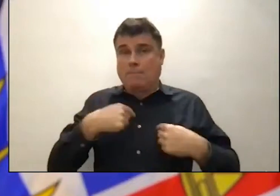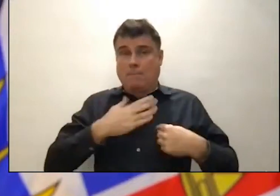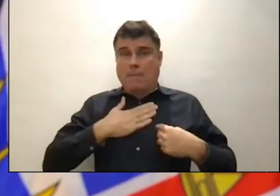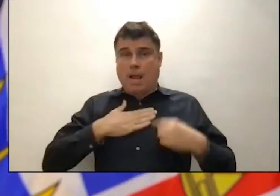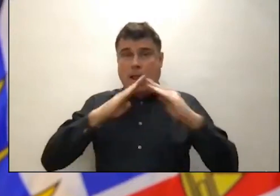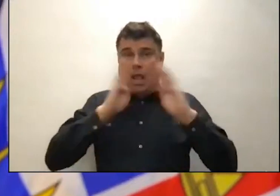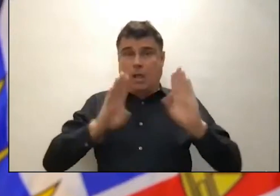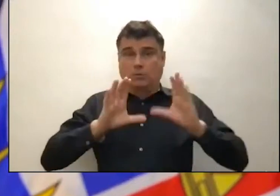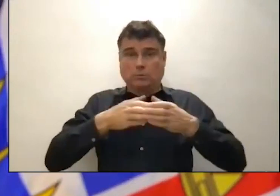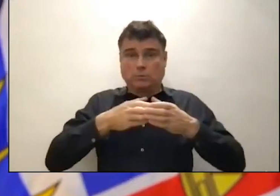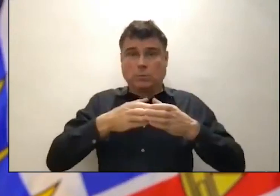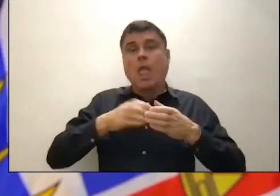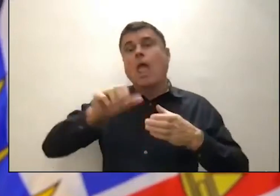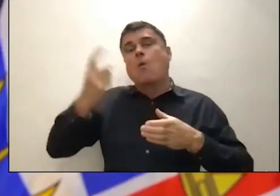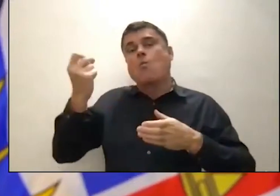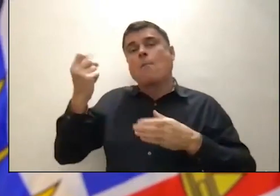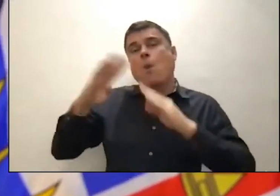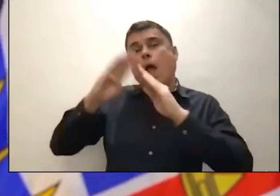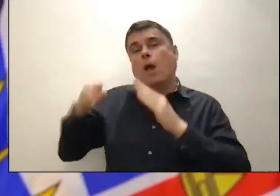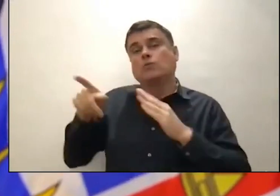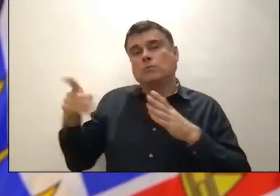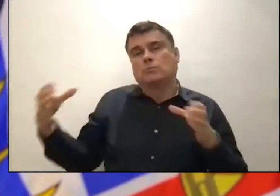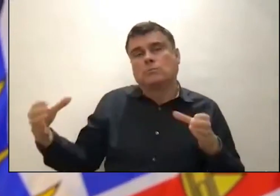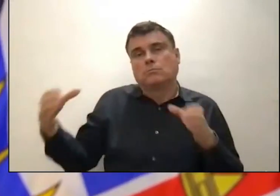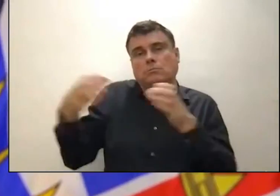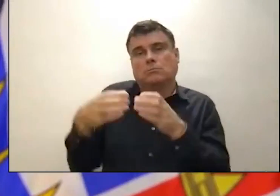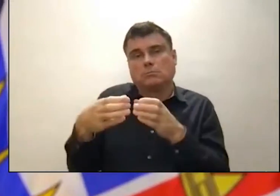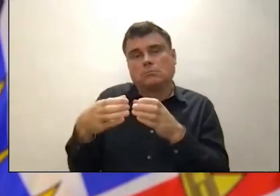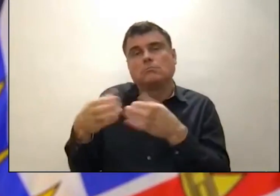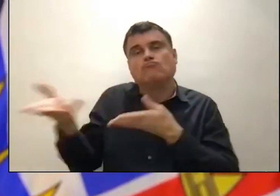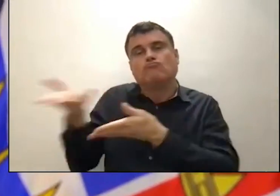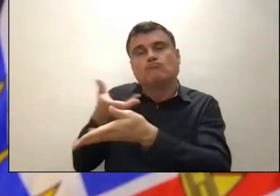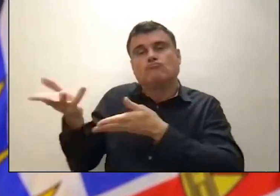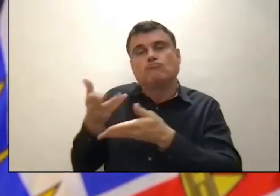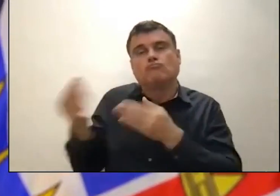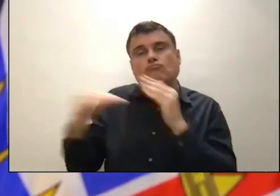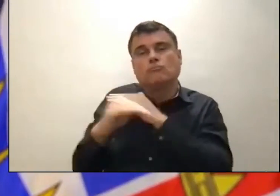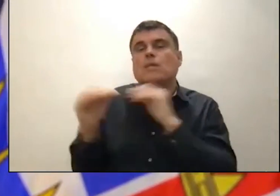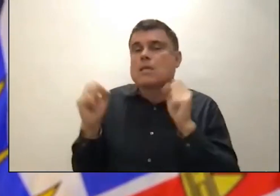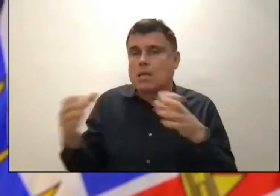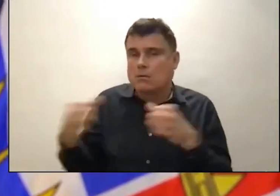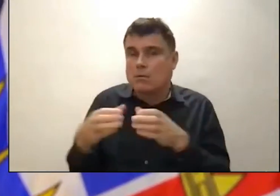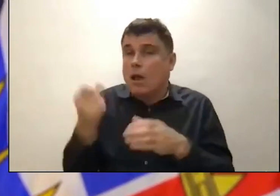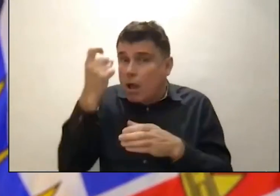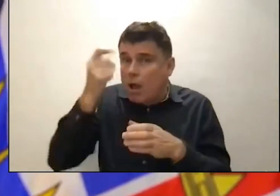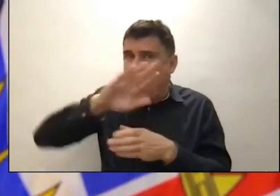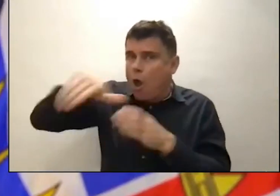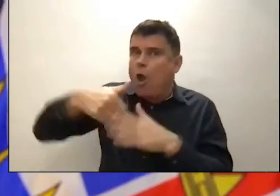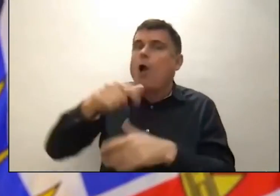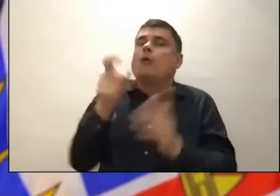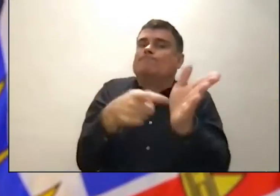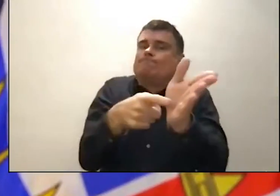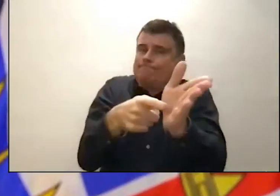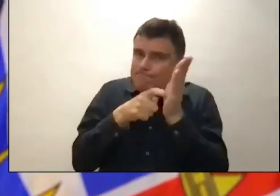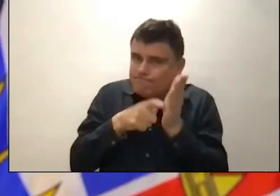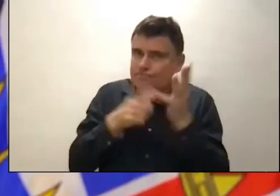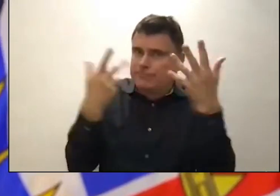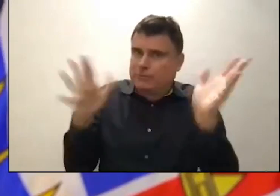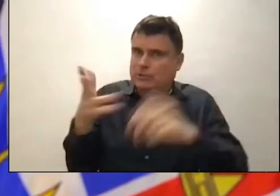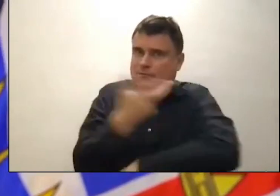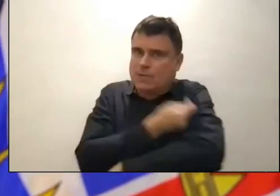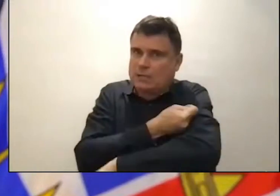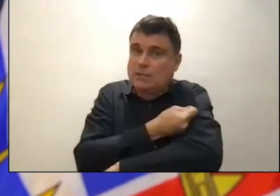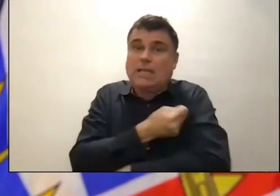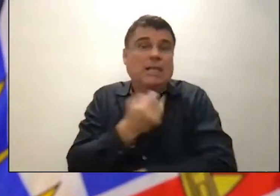are unvaccinated or have members of your family who are unvaccinated, we cannot have personal gatherings in